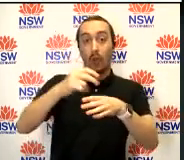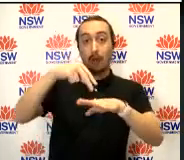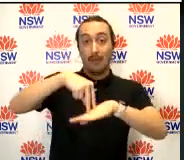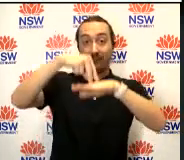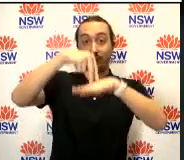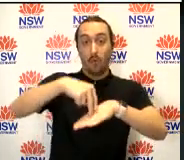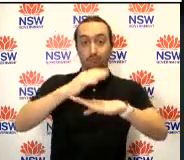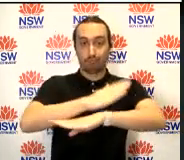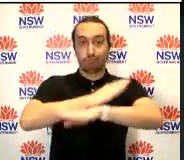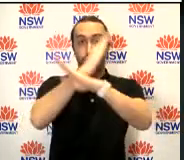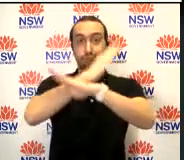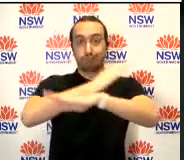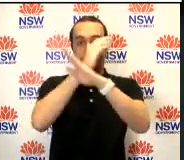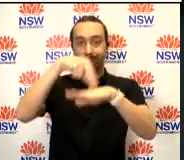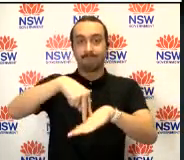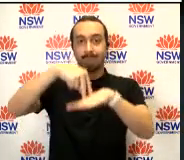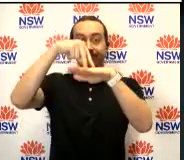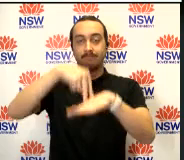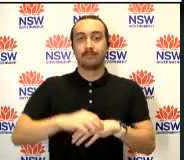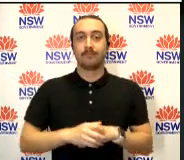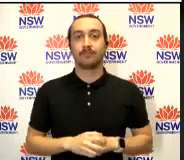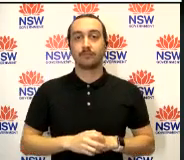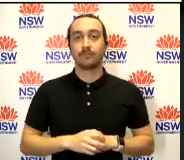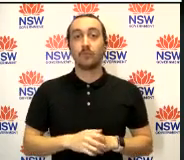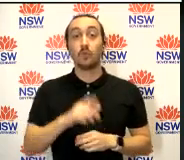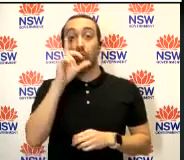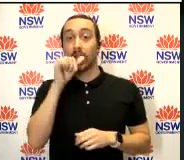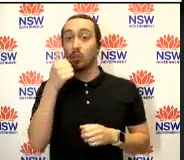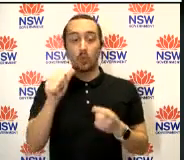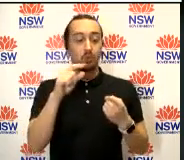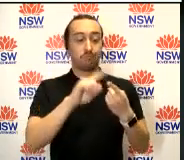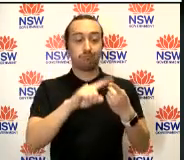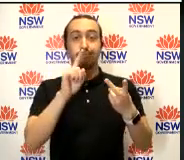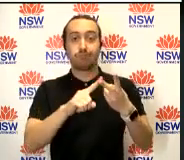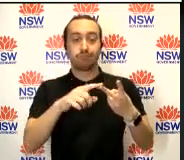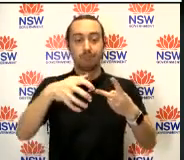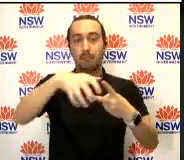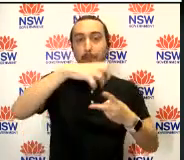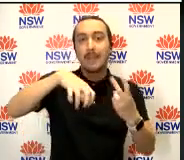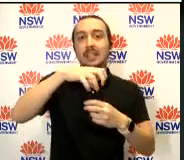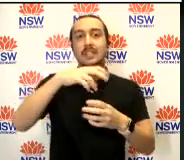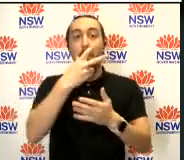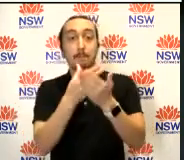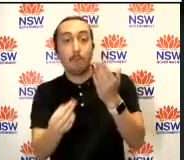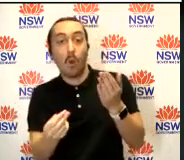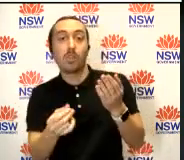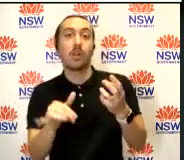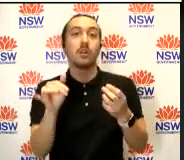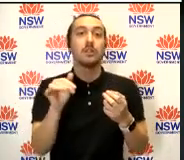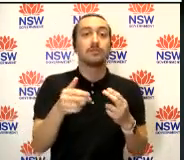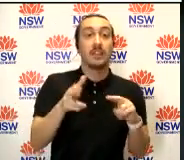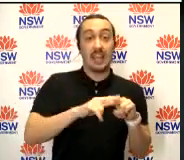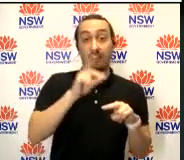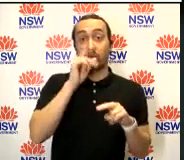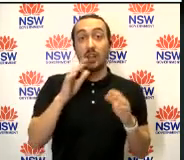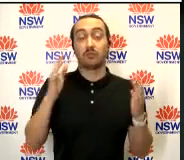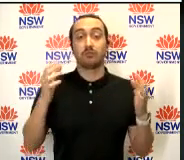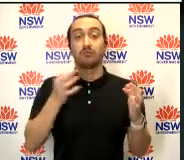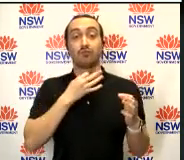can also use a combination of these prescribed controls to minimise the risks so far as reasonably practical.